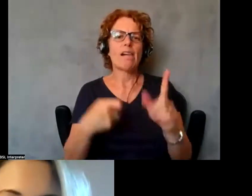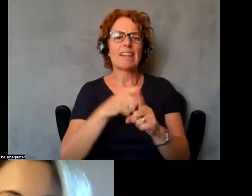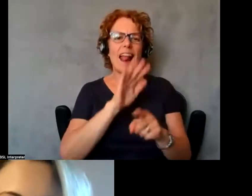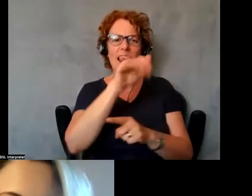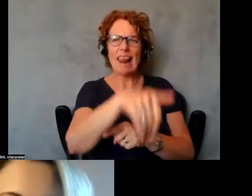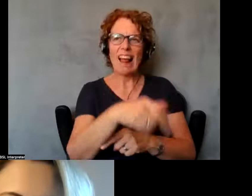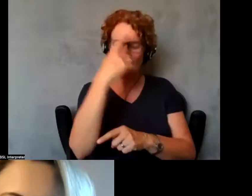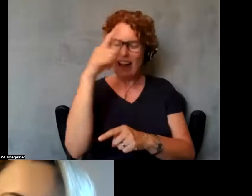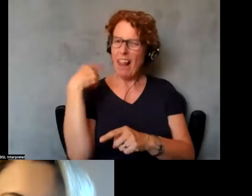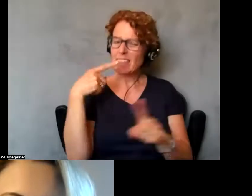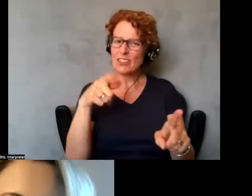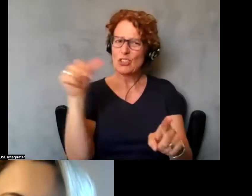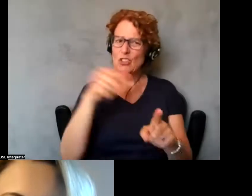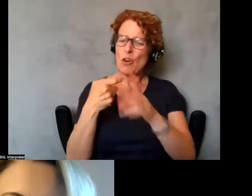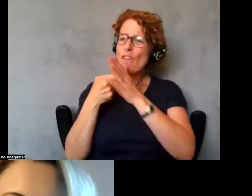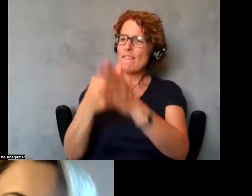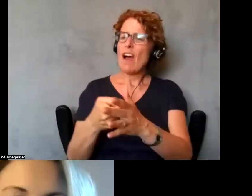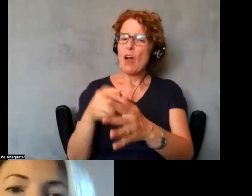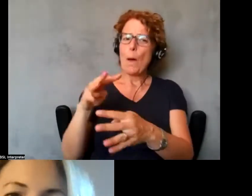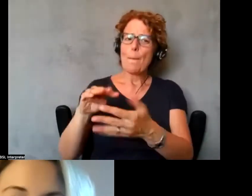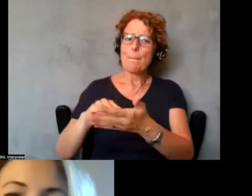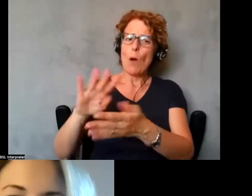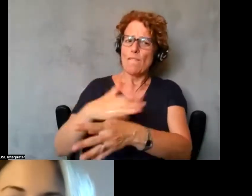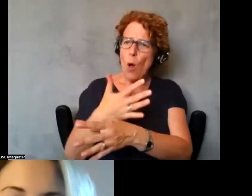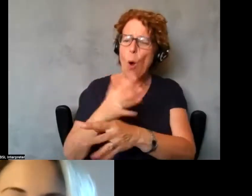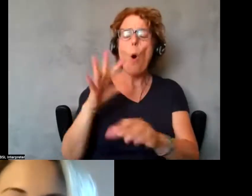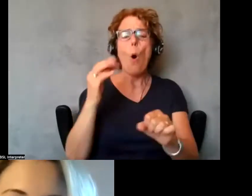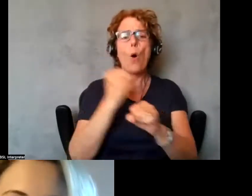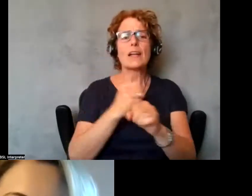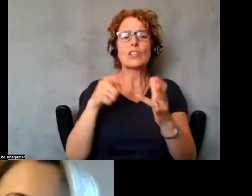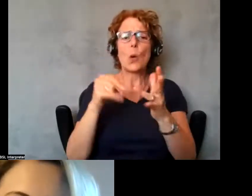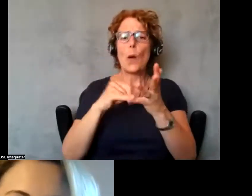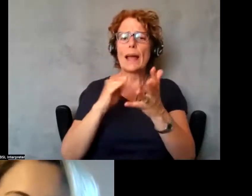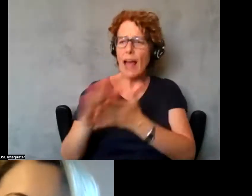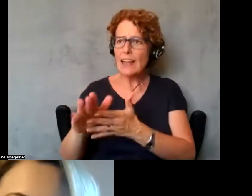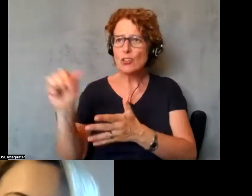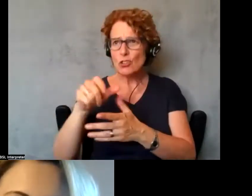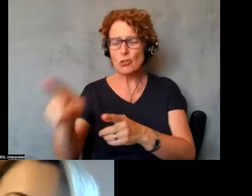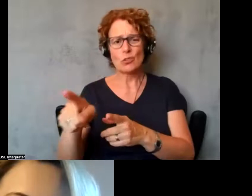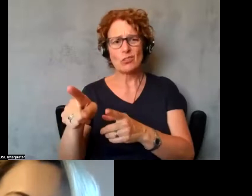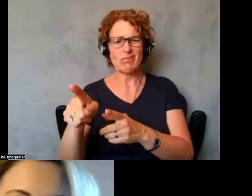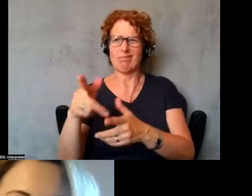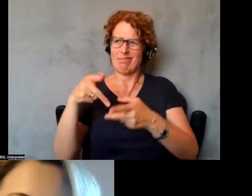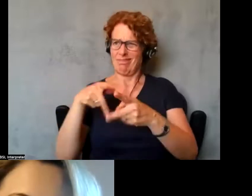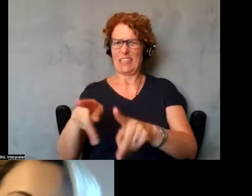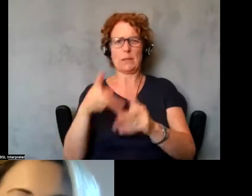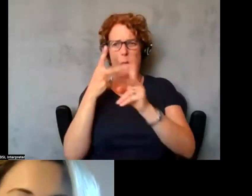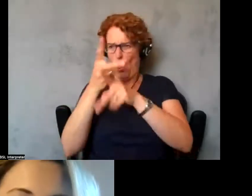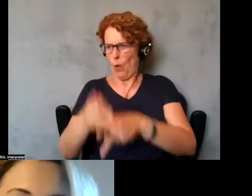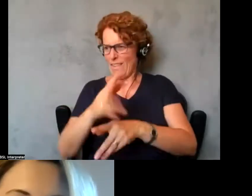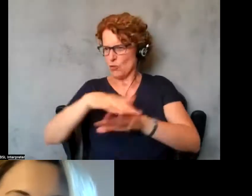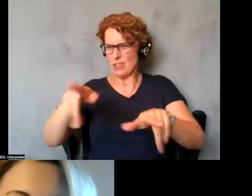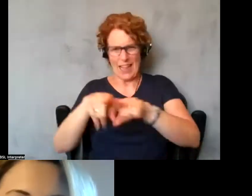I would get a referral to Moorfields or Great Ormond Street. Just, I would be under a system that looks after children like that. So